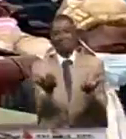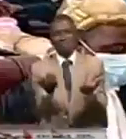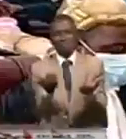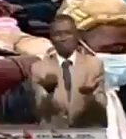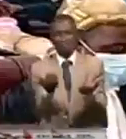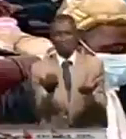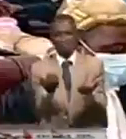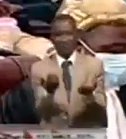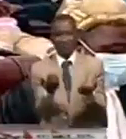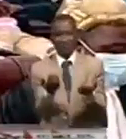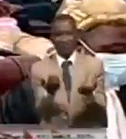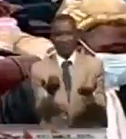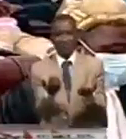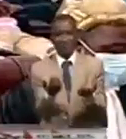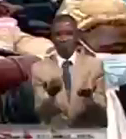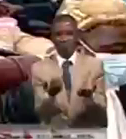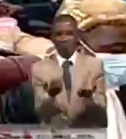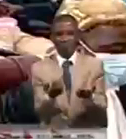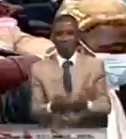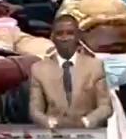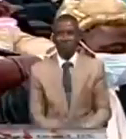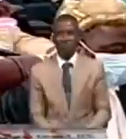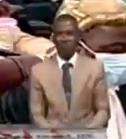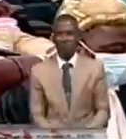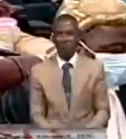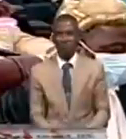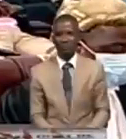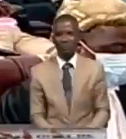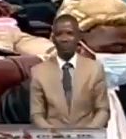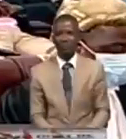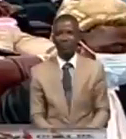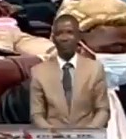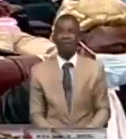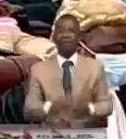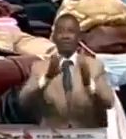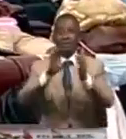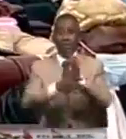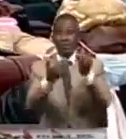doubt about that. I'm referring to the fact that under Order